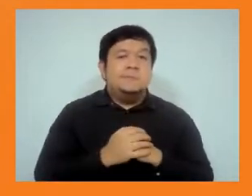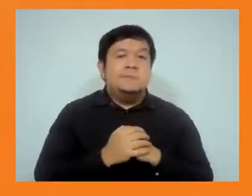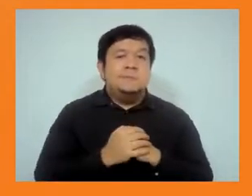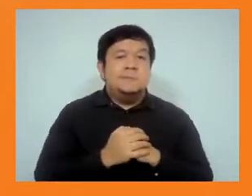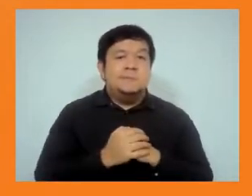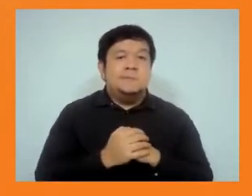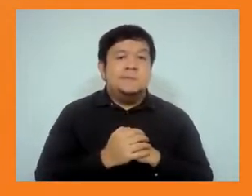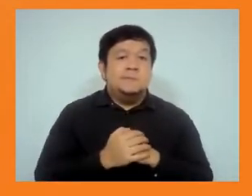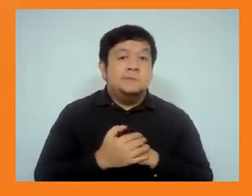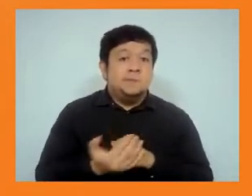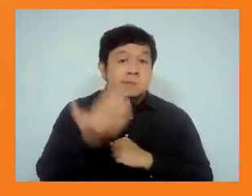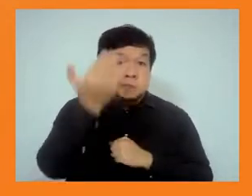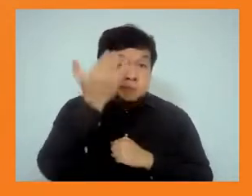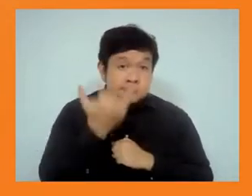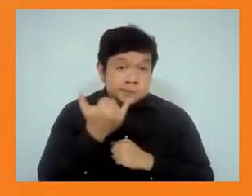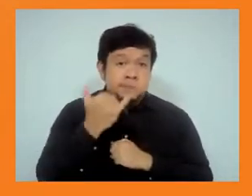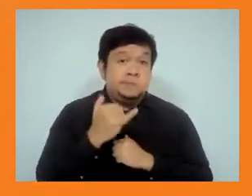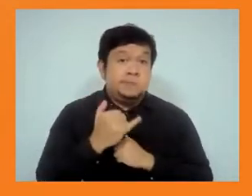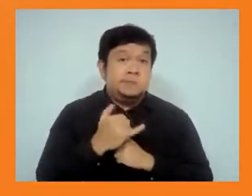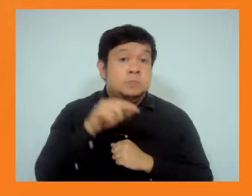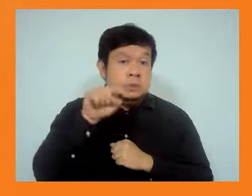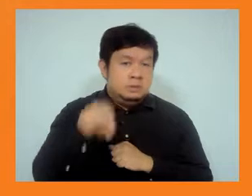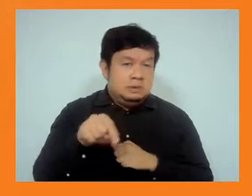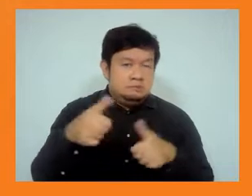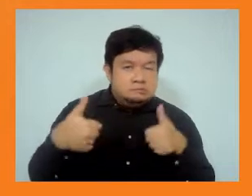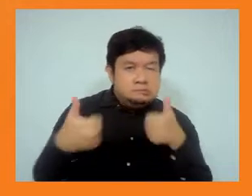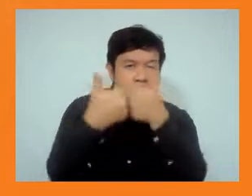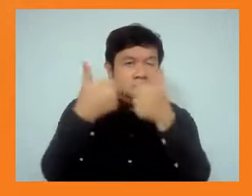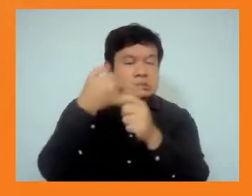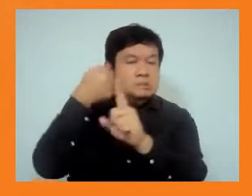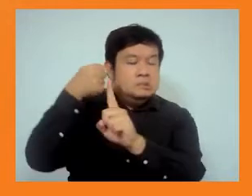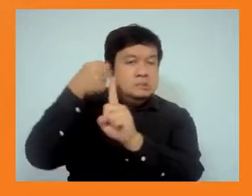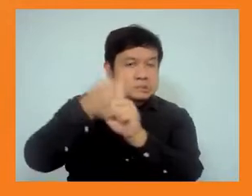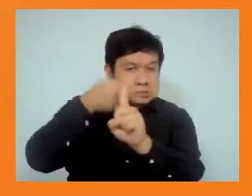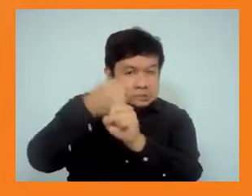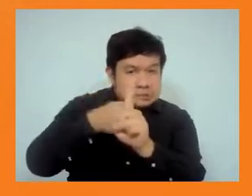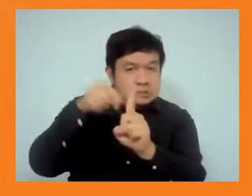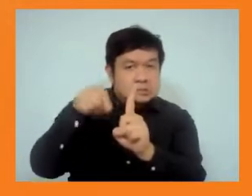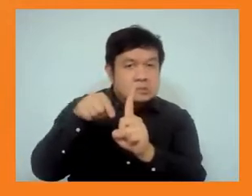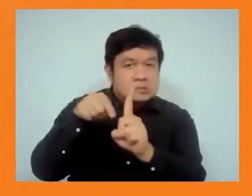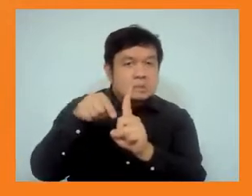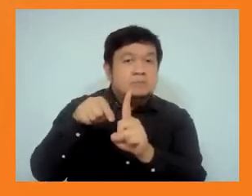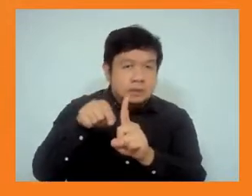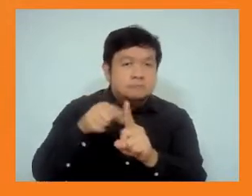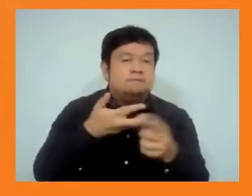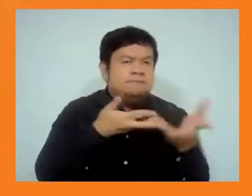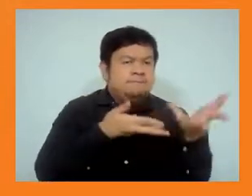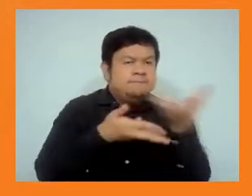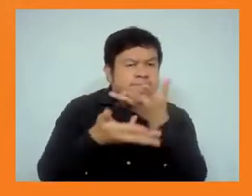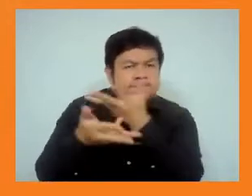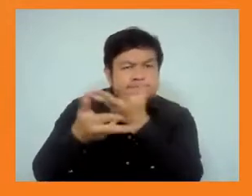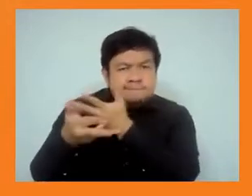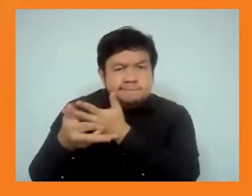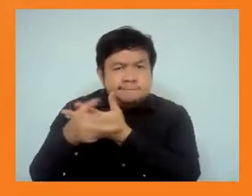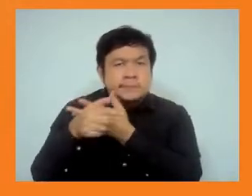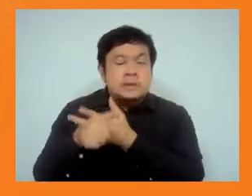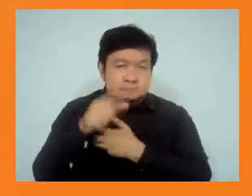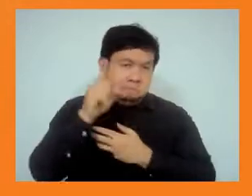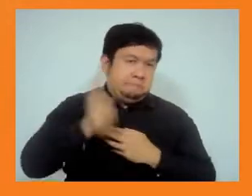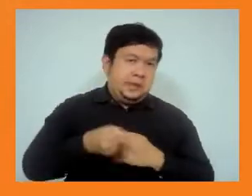working, going through all of the studies again, and we're looking at the inputs that you've provided and feeding those in